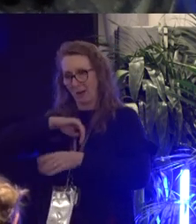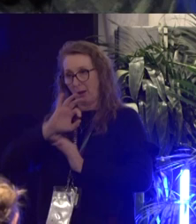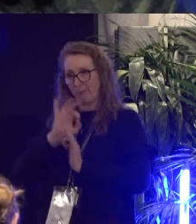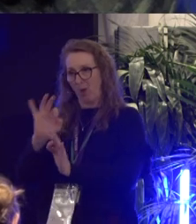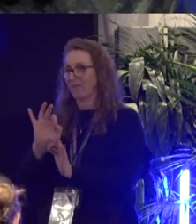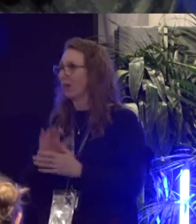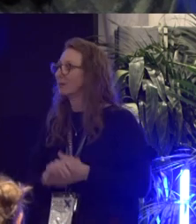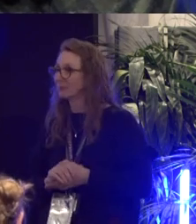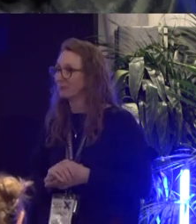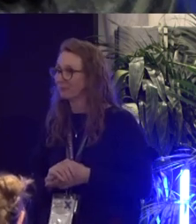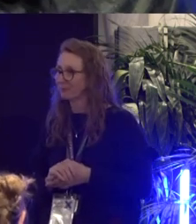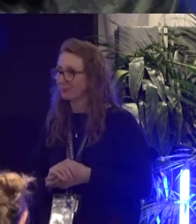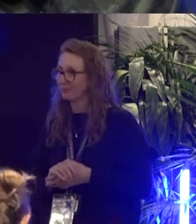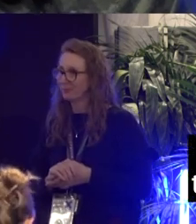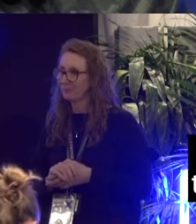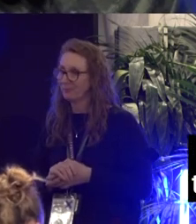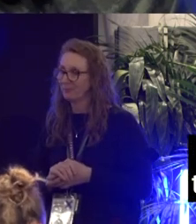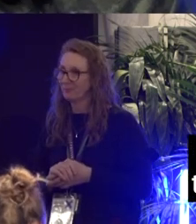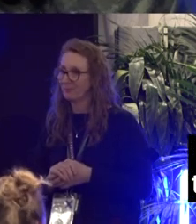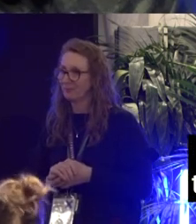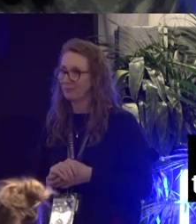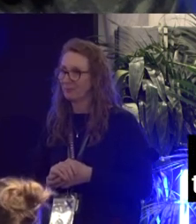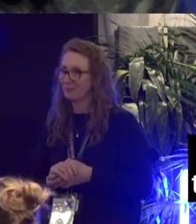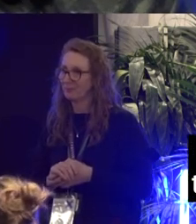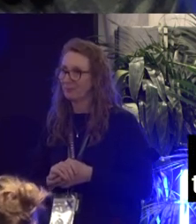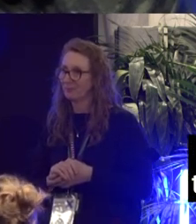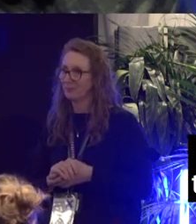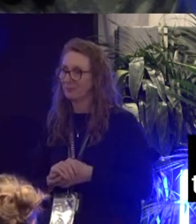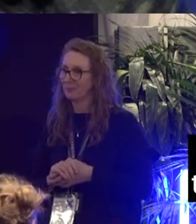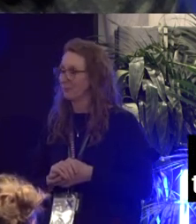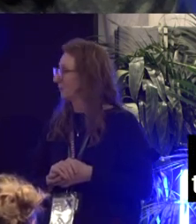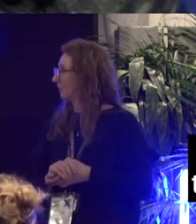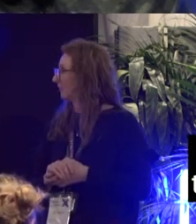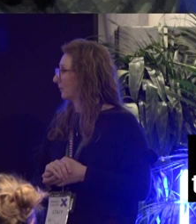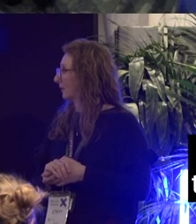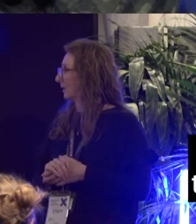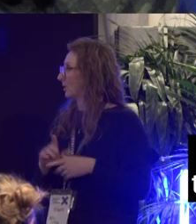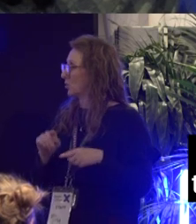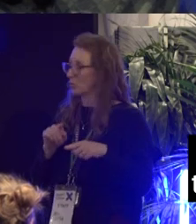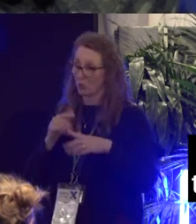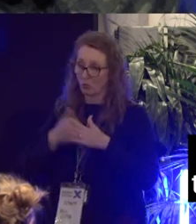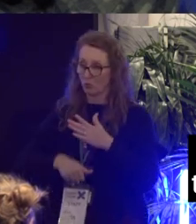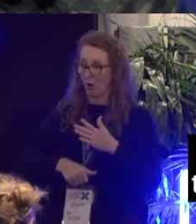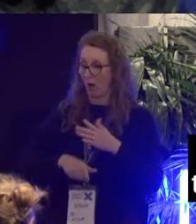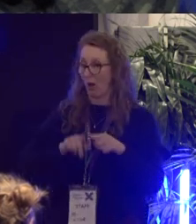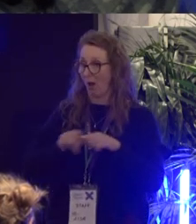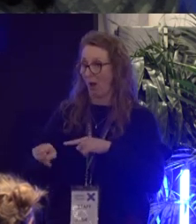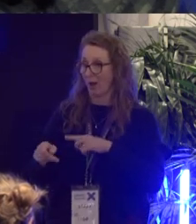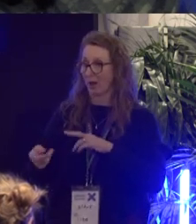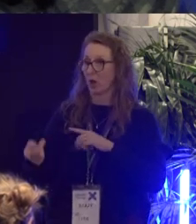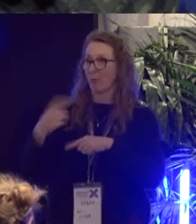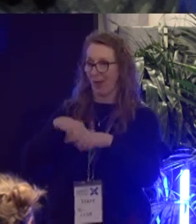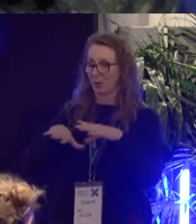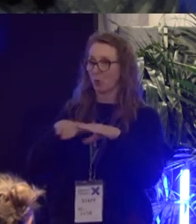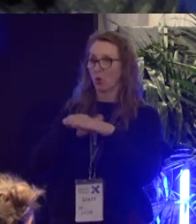inside one particular medium is going to bring you to that sort of return to story and content once